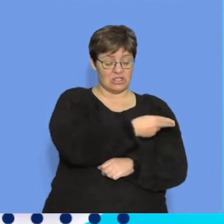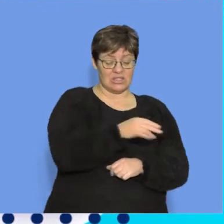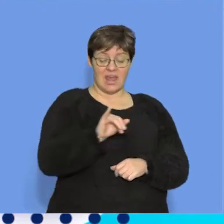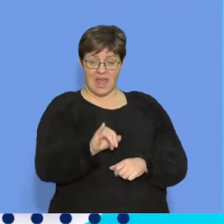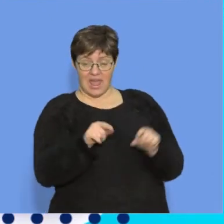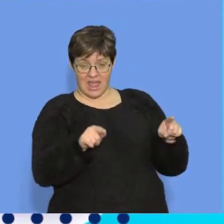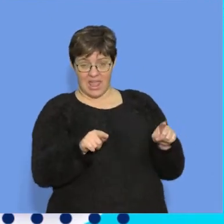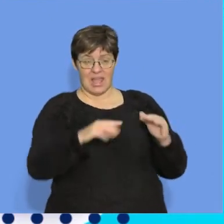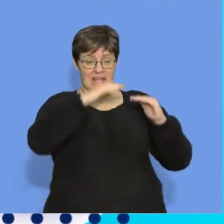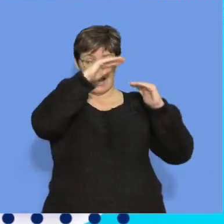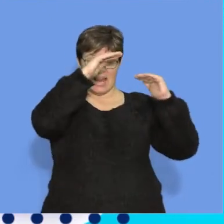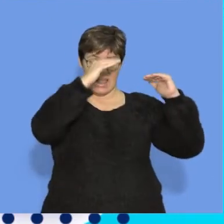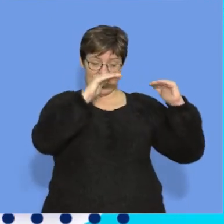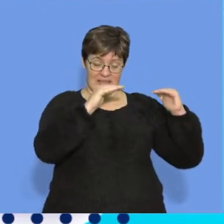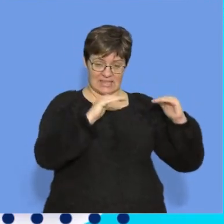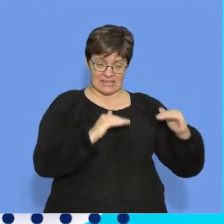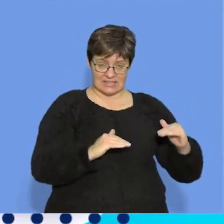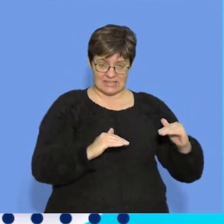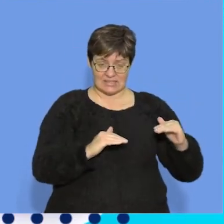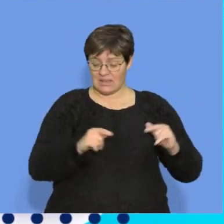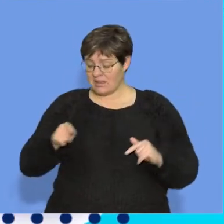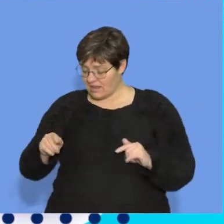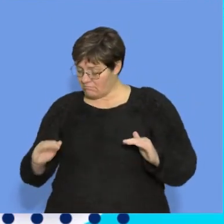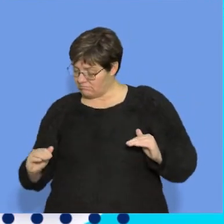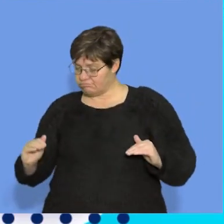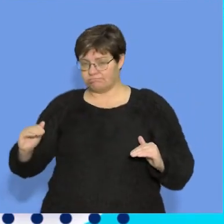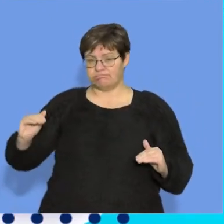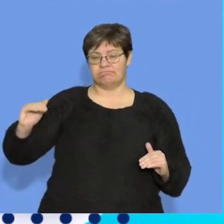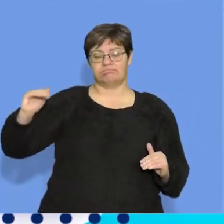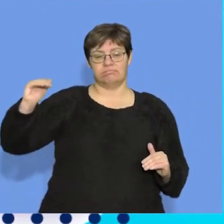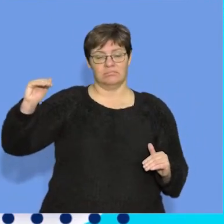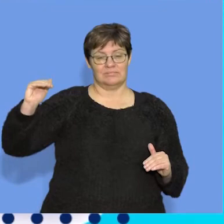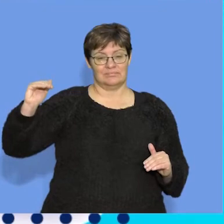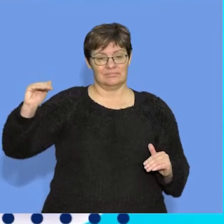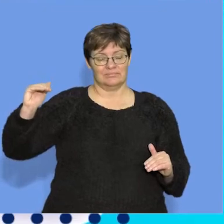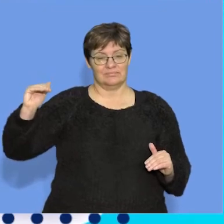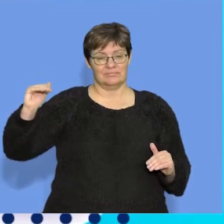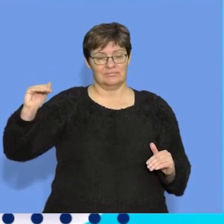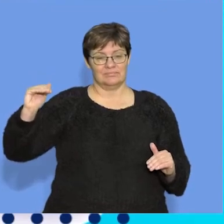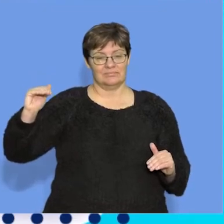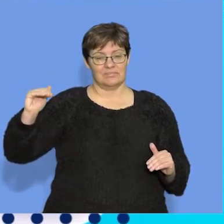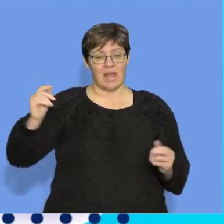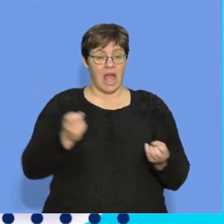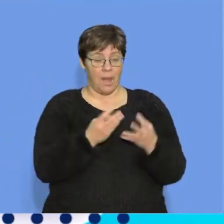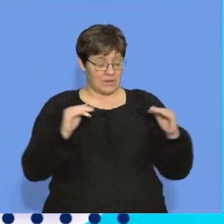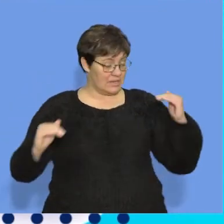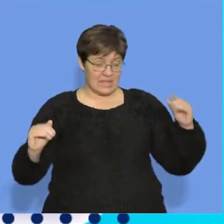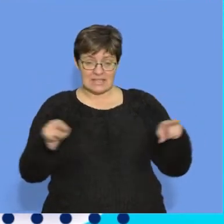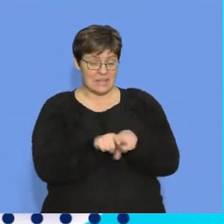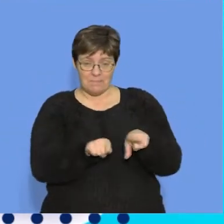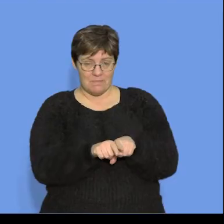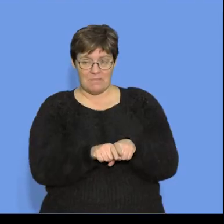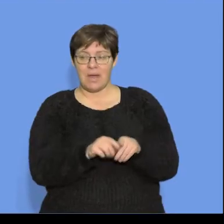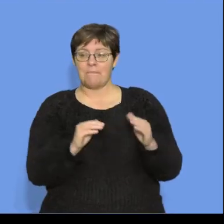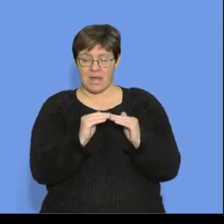iodine, decreased, and the hydrogen iodide increased. They didn't get to the same amount, but they got to